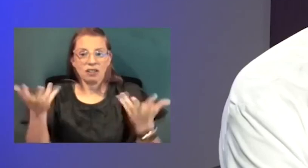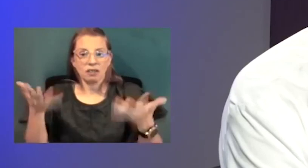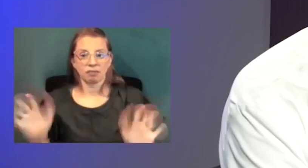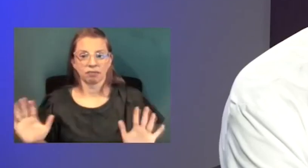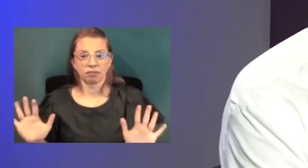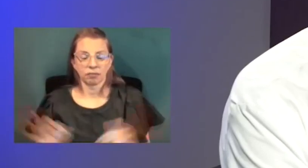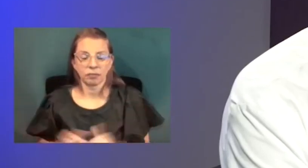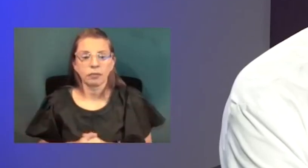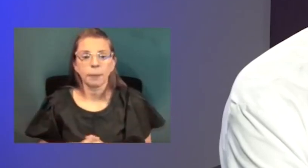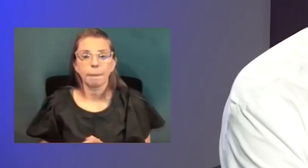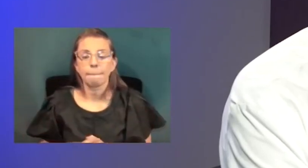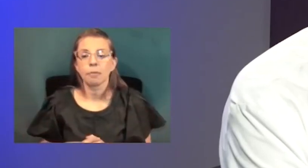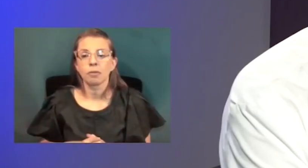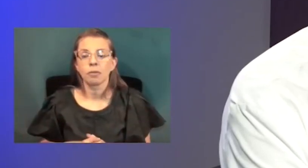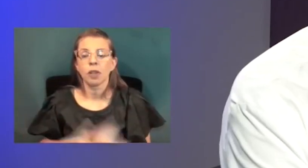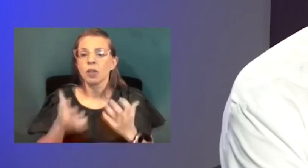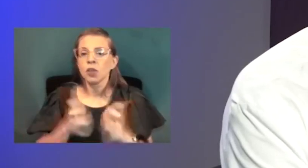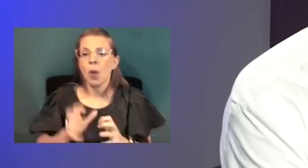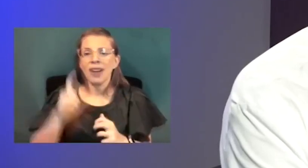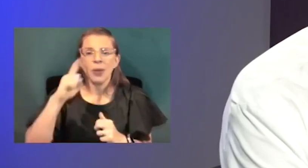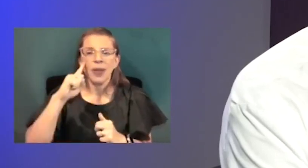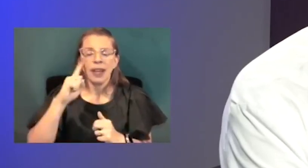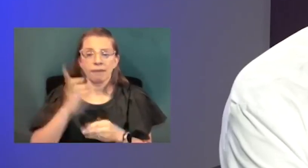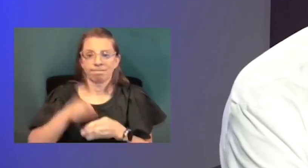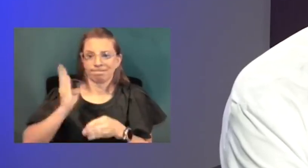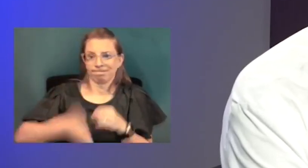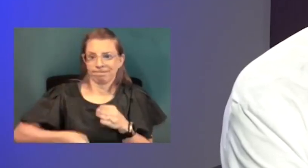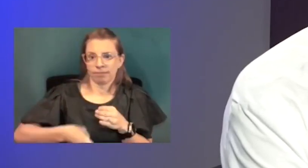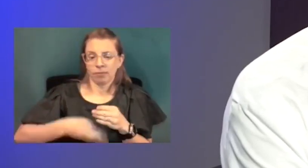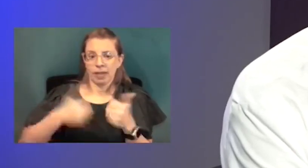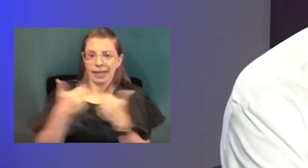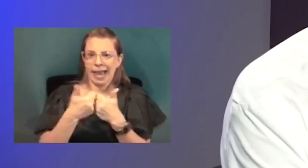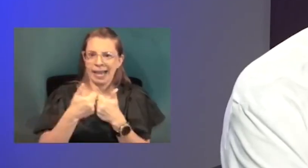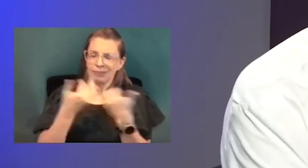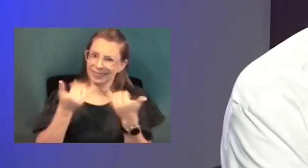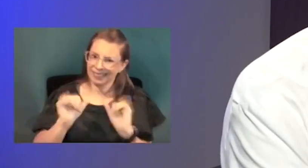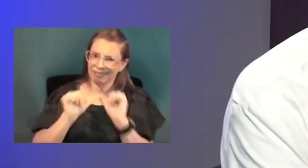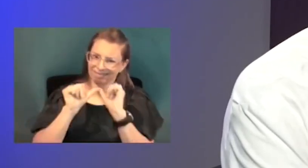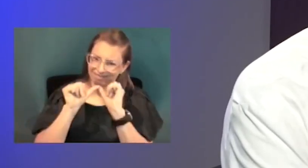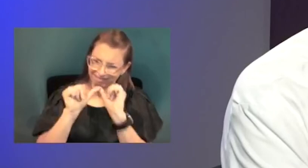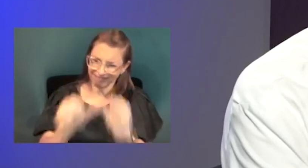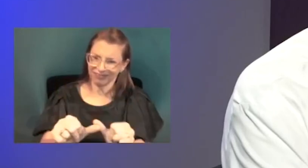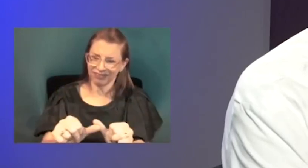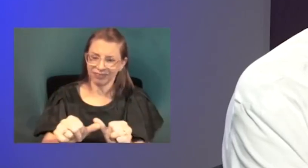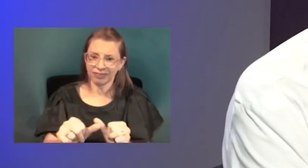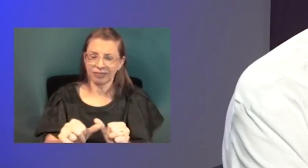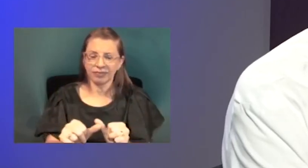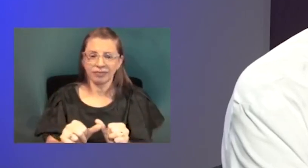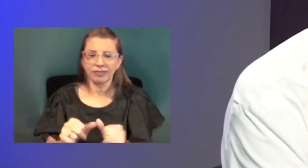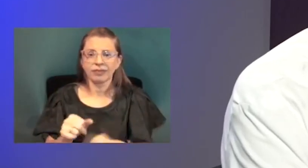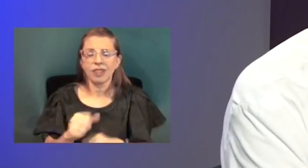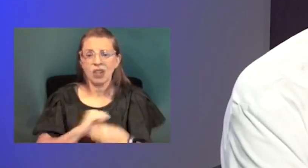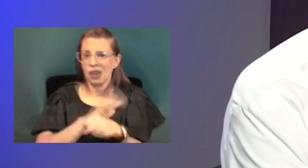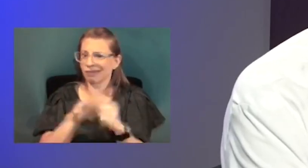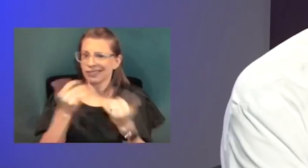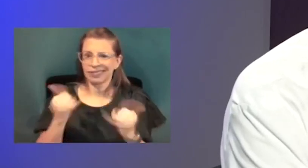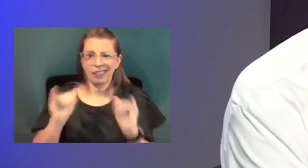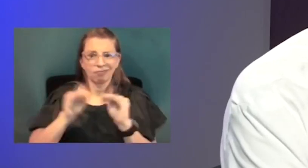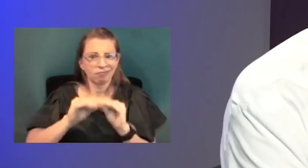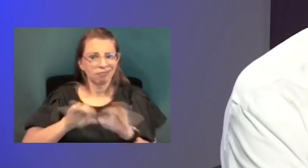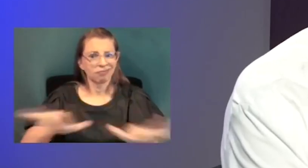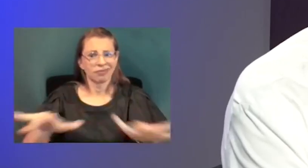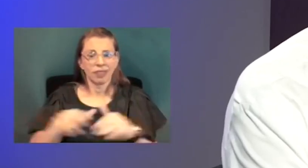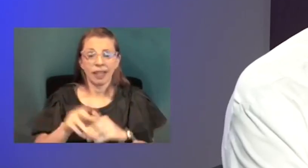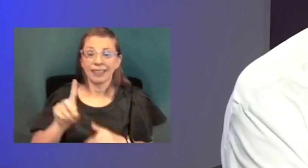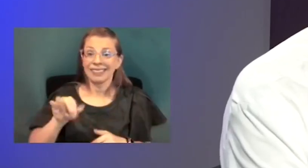don't want to think it's over when the game's still being played. And the Delta variant and other things are out